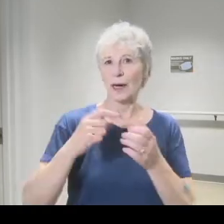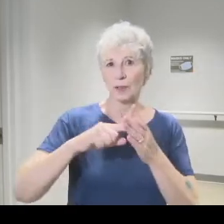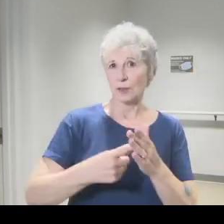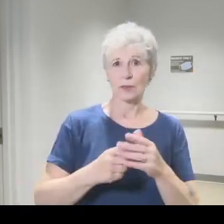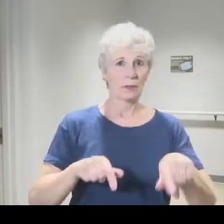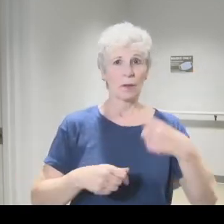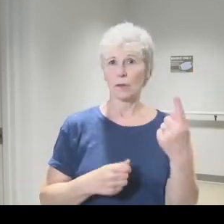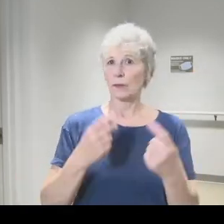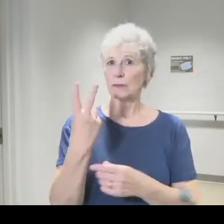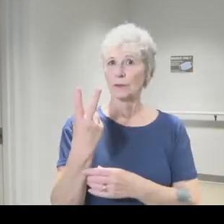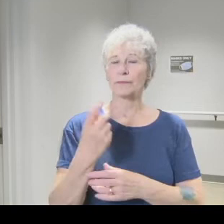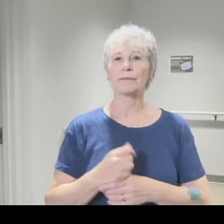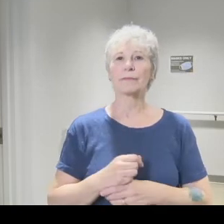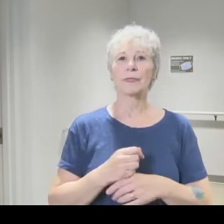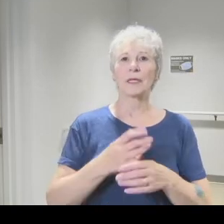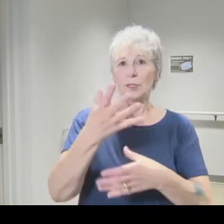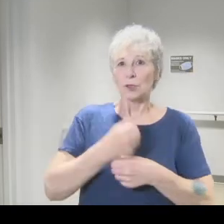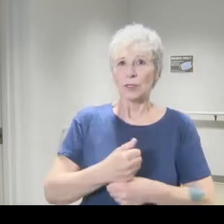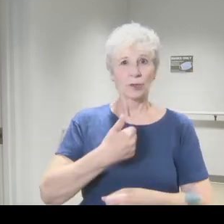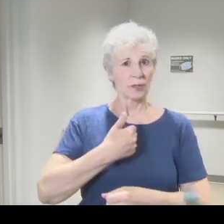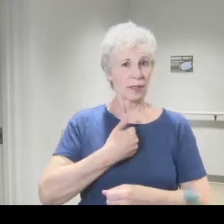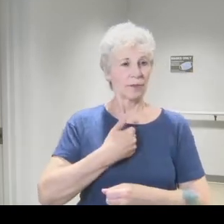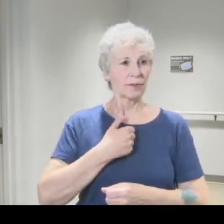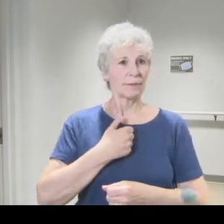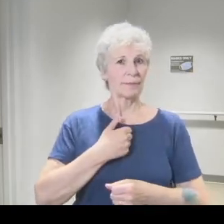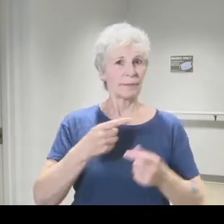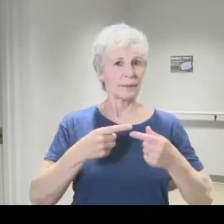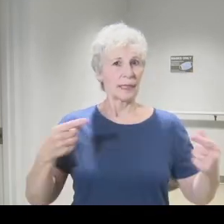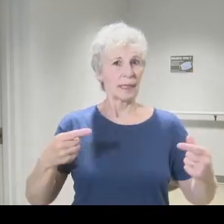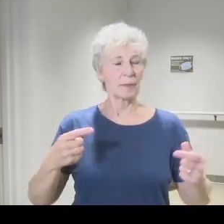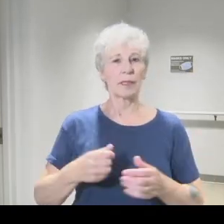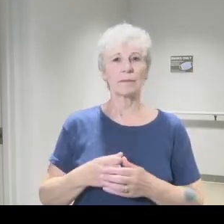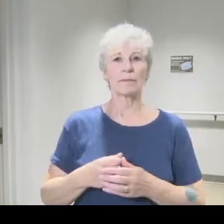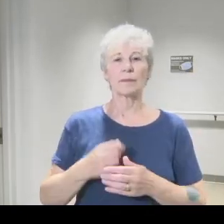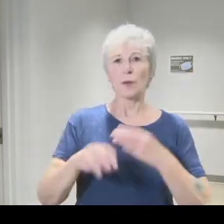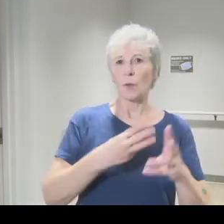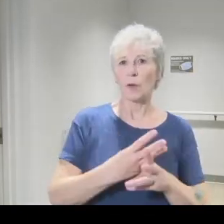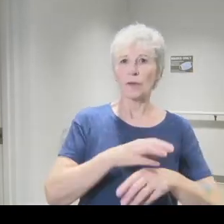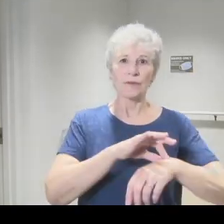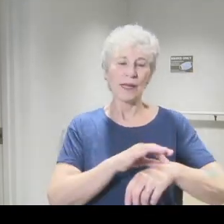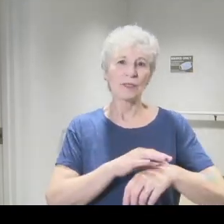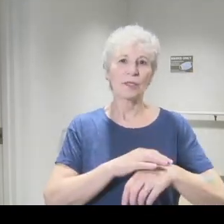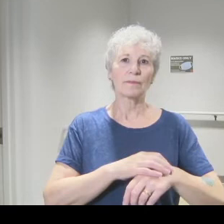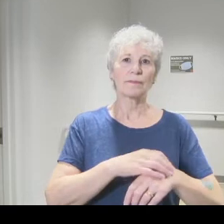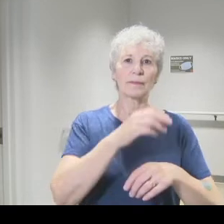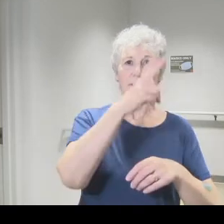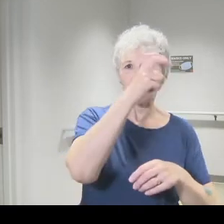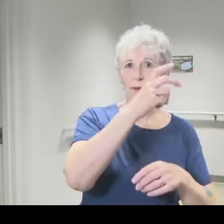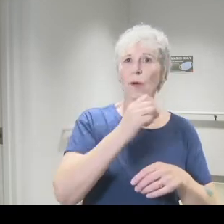two. Either trusting in yourself, which is the enemy, the world, the flesh, the devil, or you're trusting in